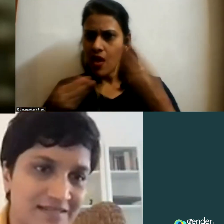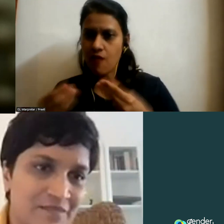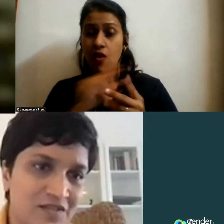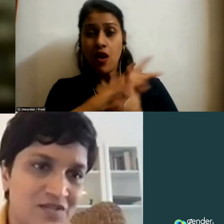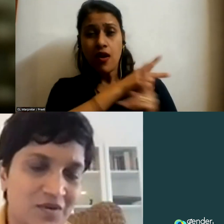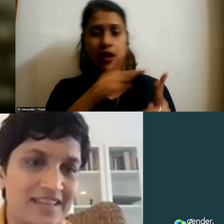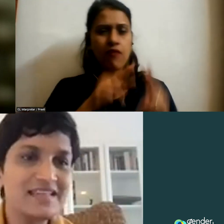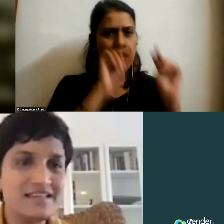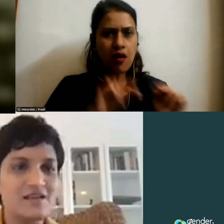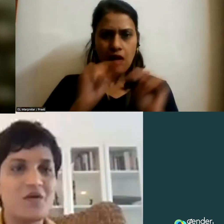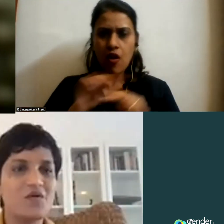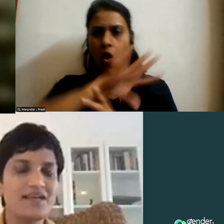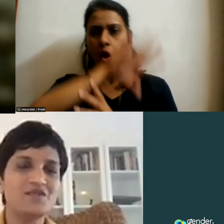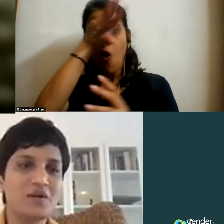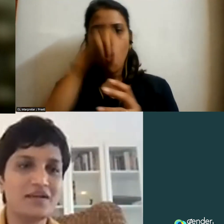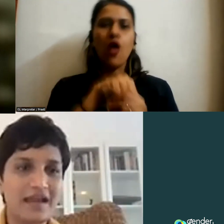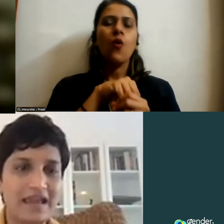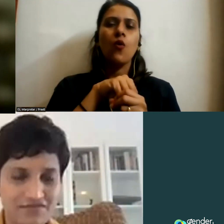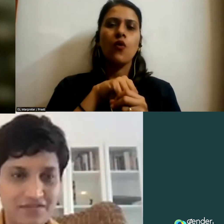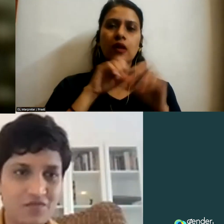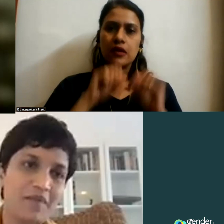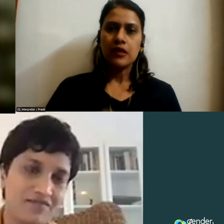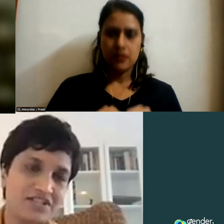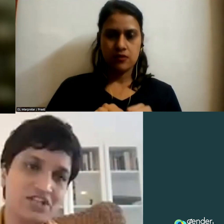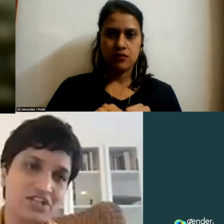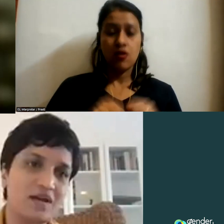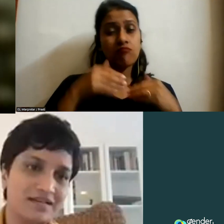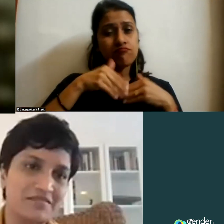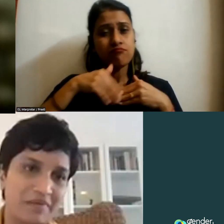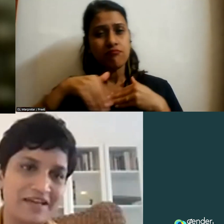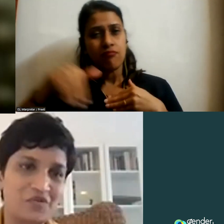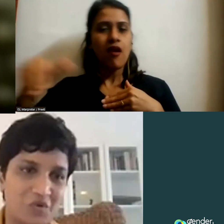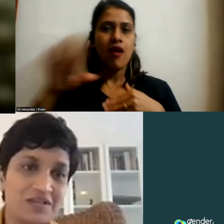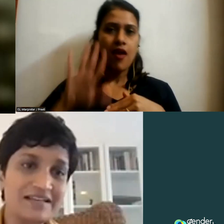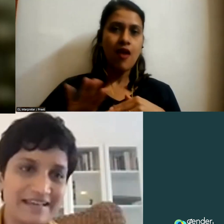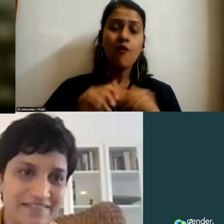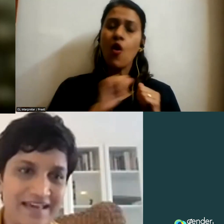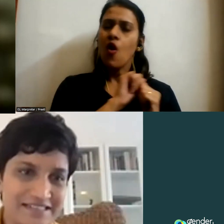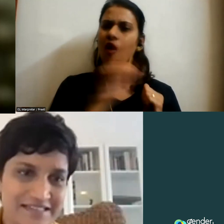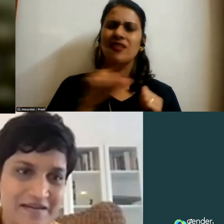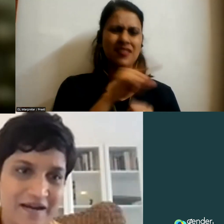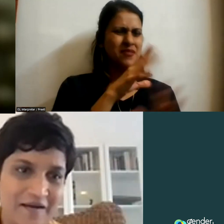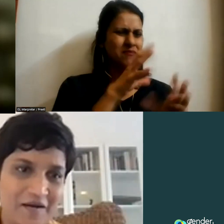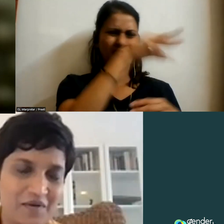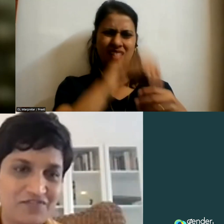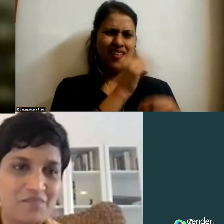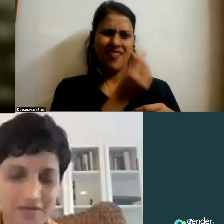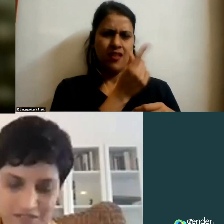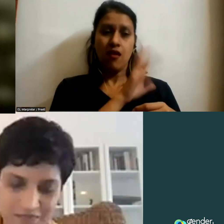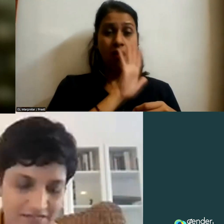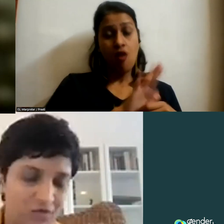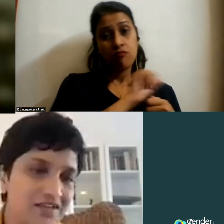included. So I think there's a long way to go, and each and every one can play a role in that. But from